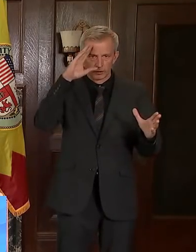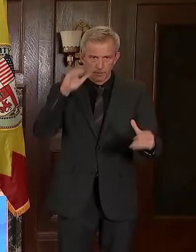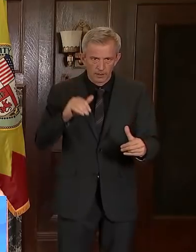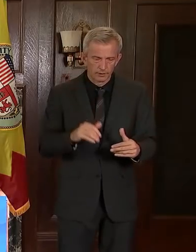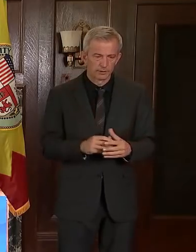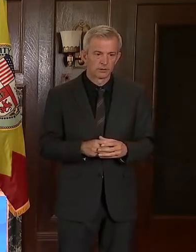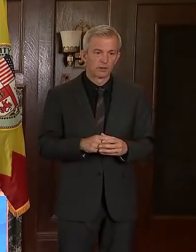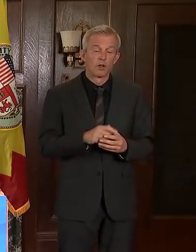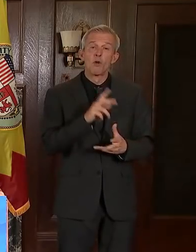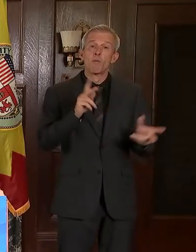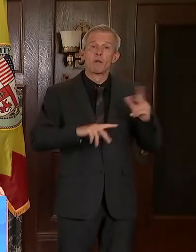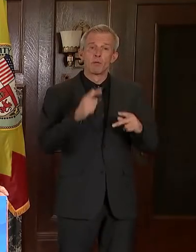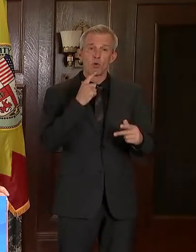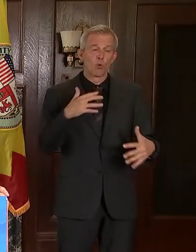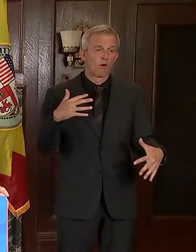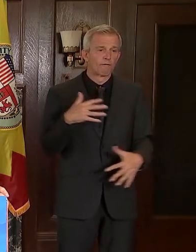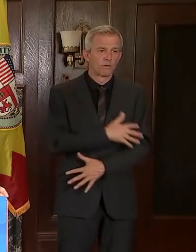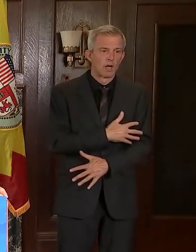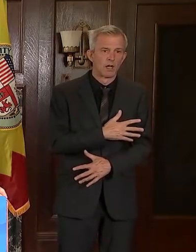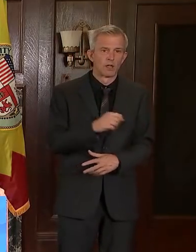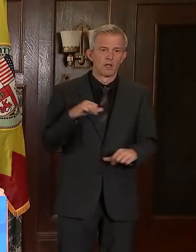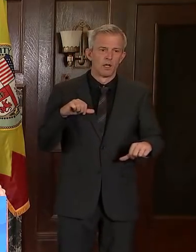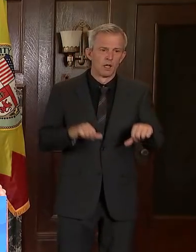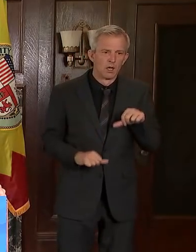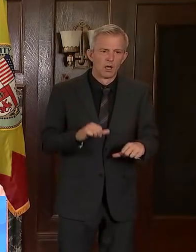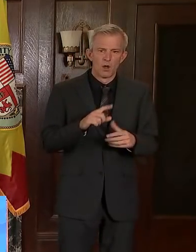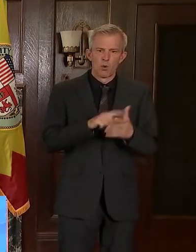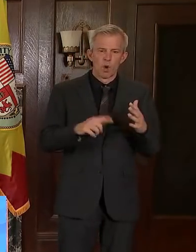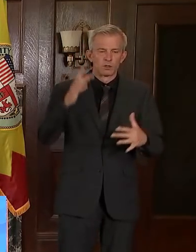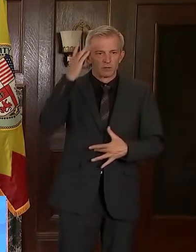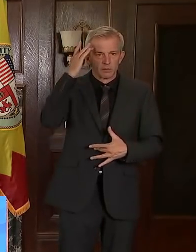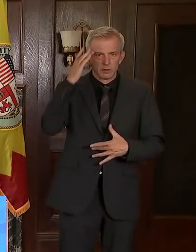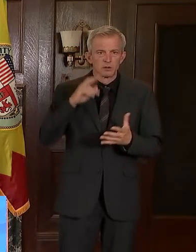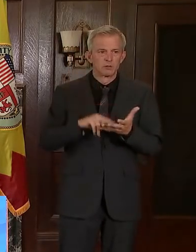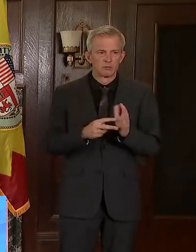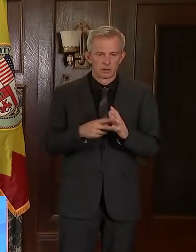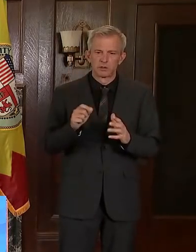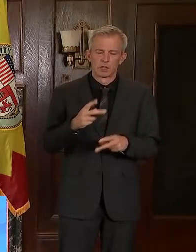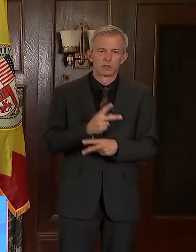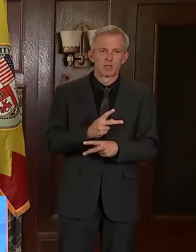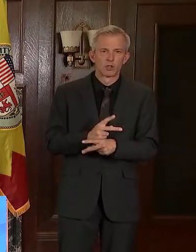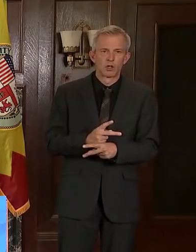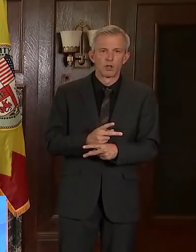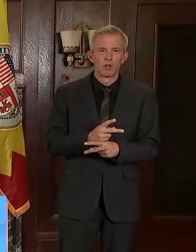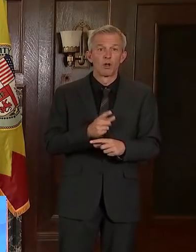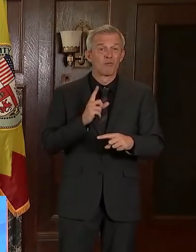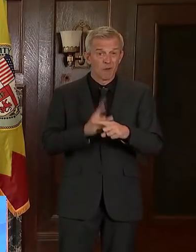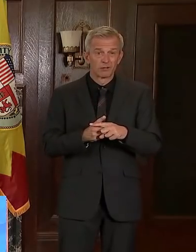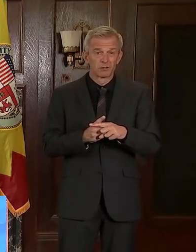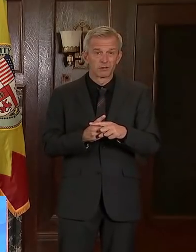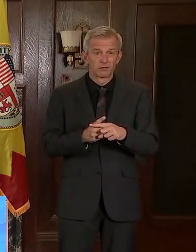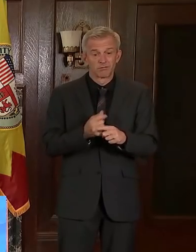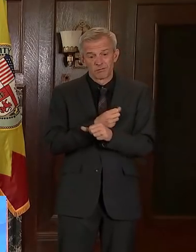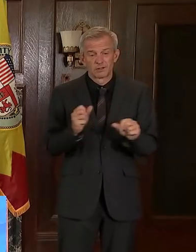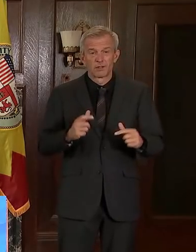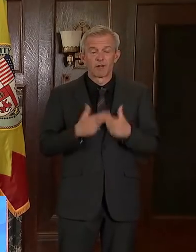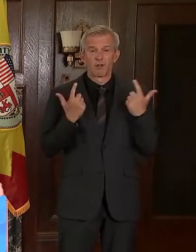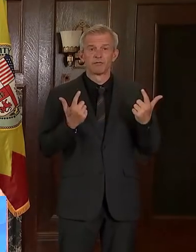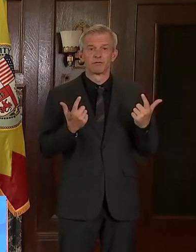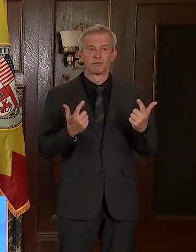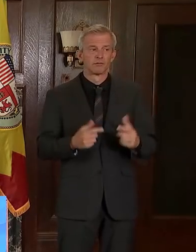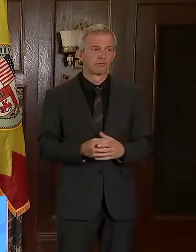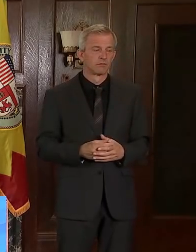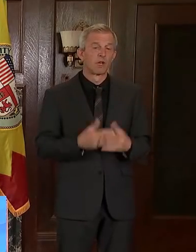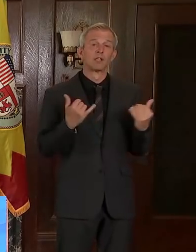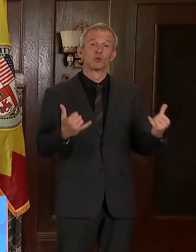who are afraid and uncertain about what this virus means, and they save lives. Today